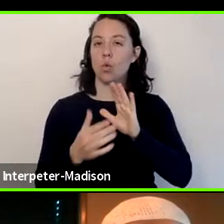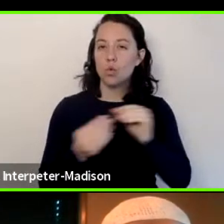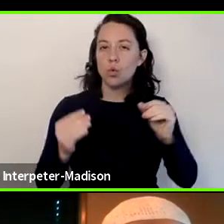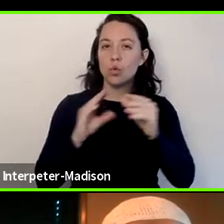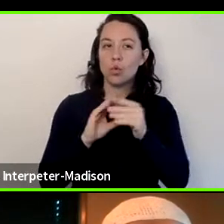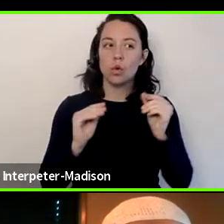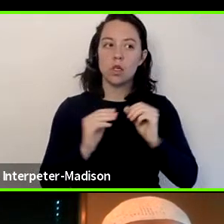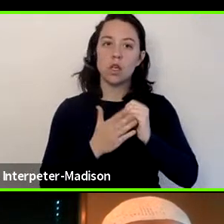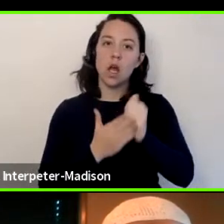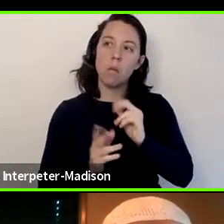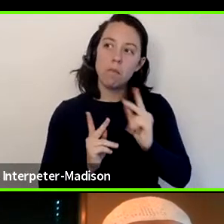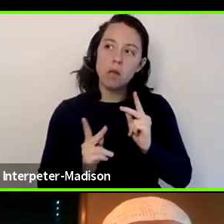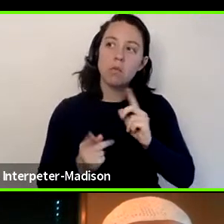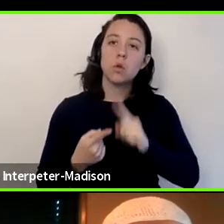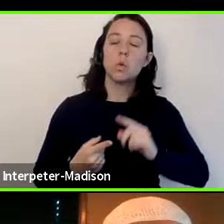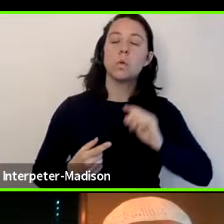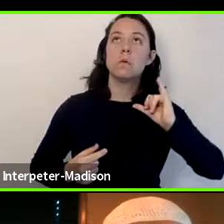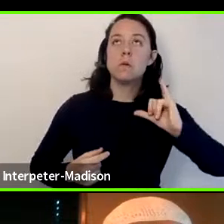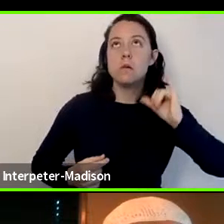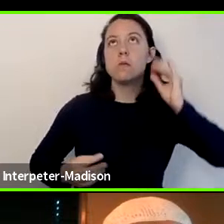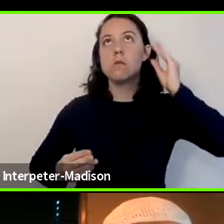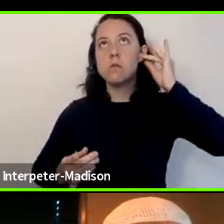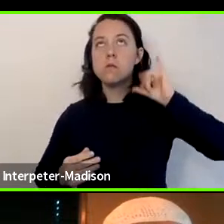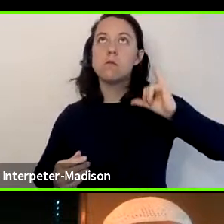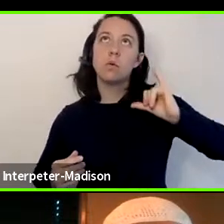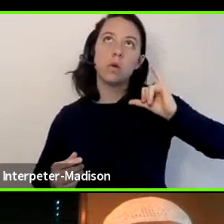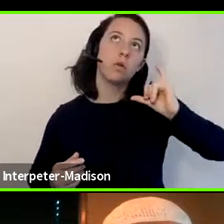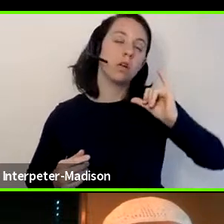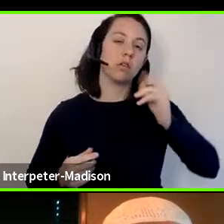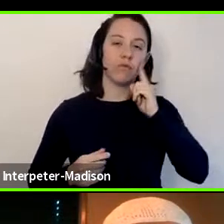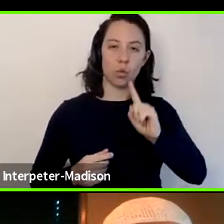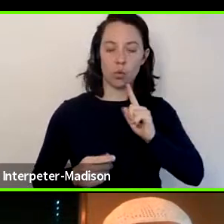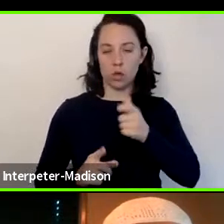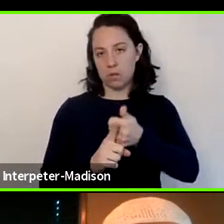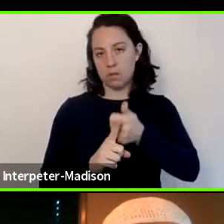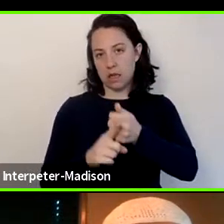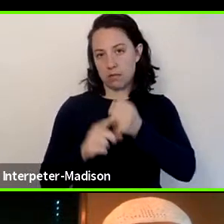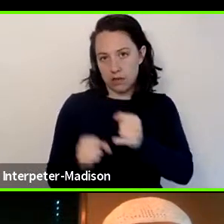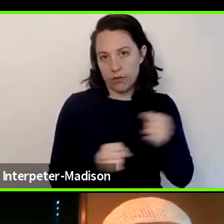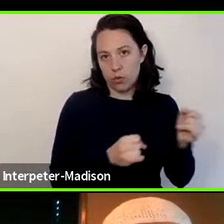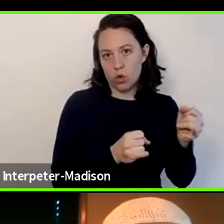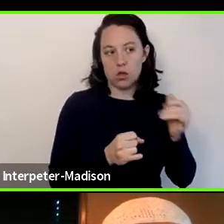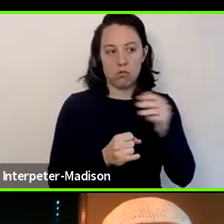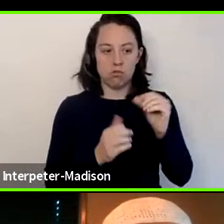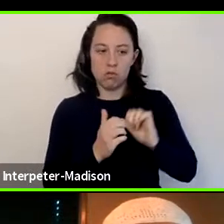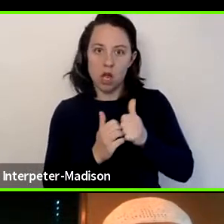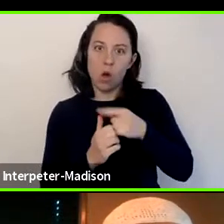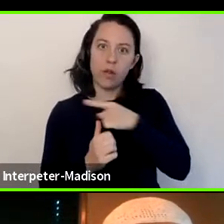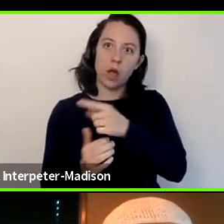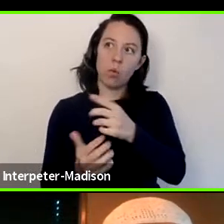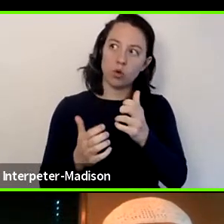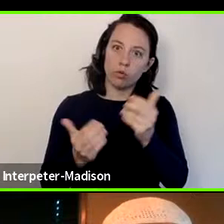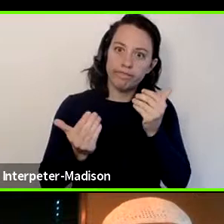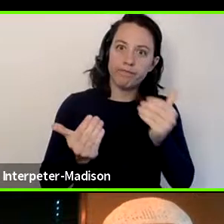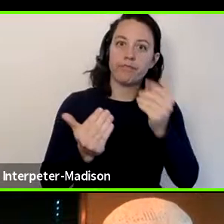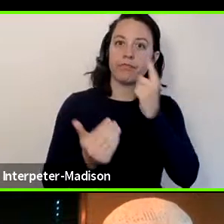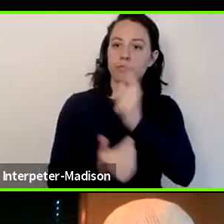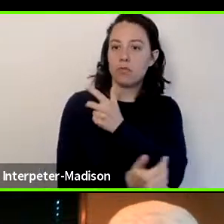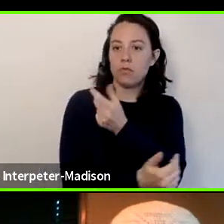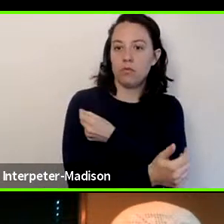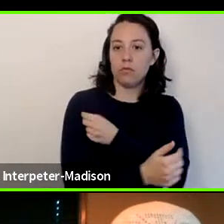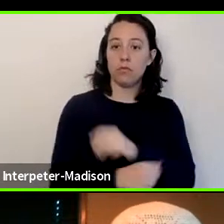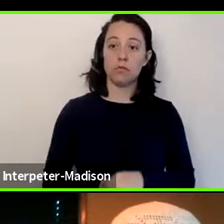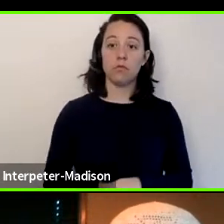make considerations on their own individual status and how they might want to pursue the vaccine. I myself have